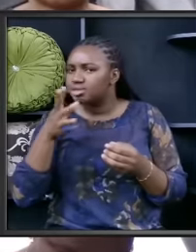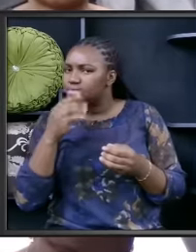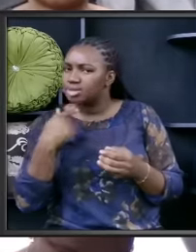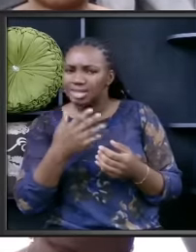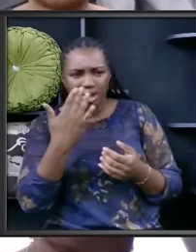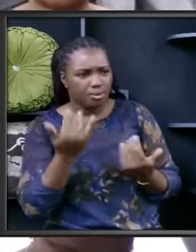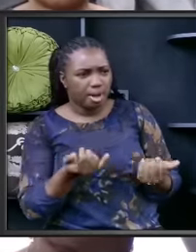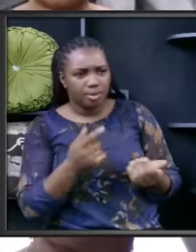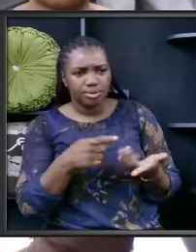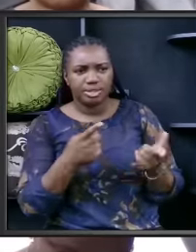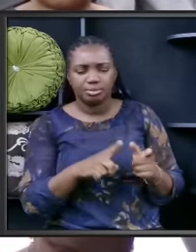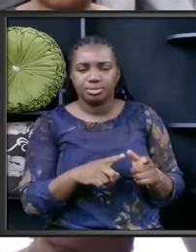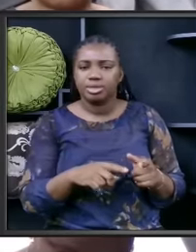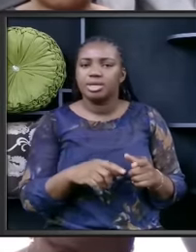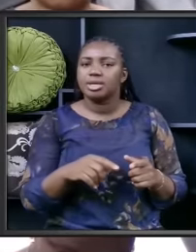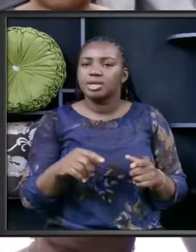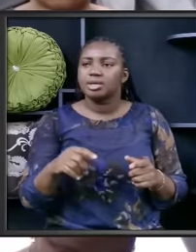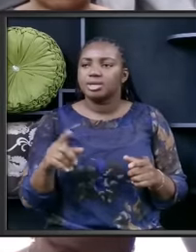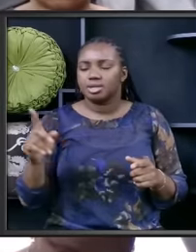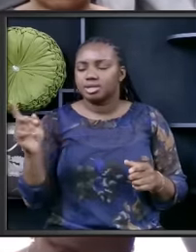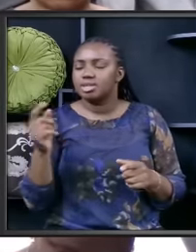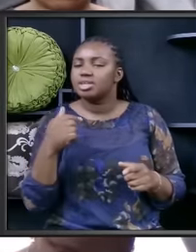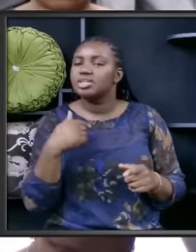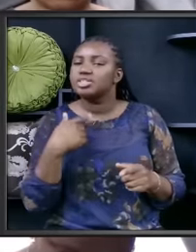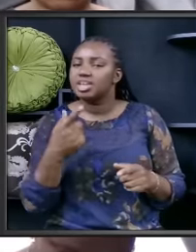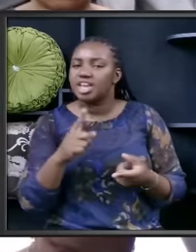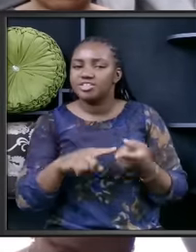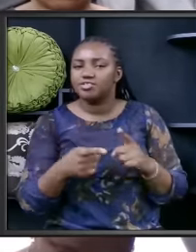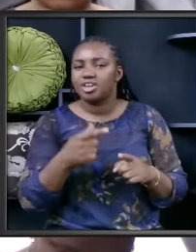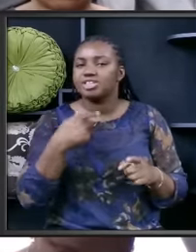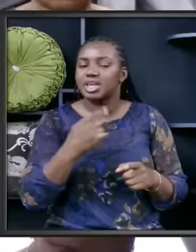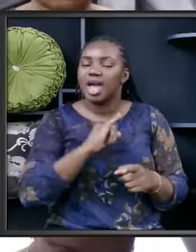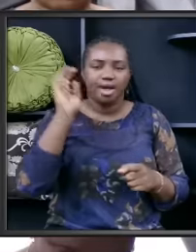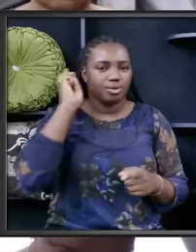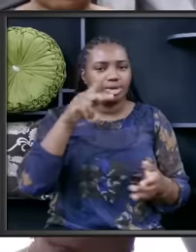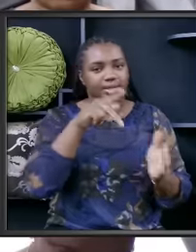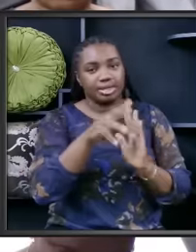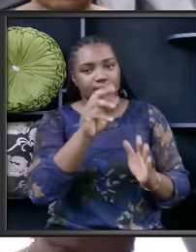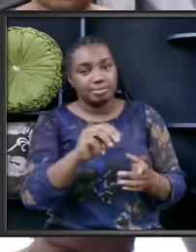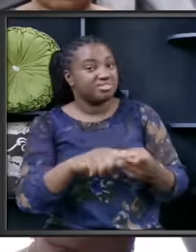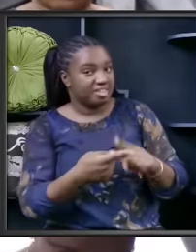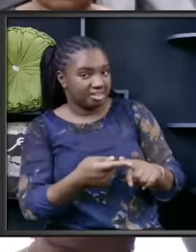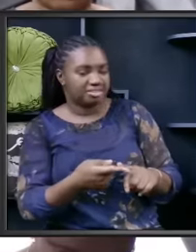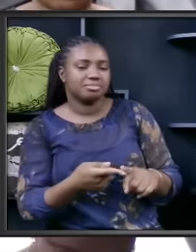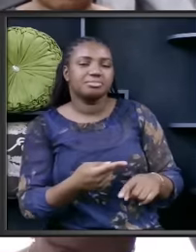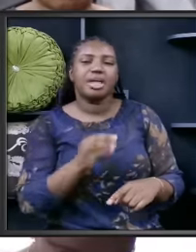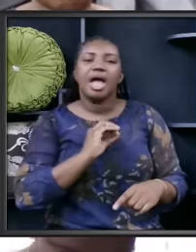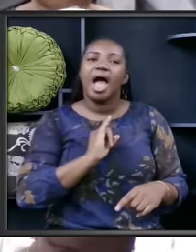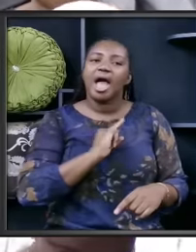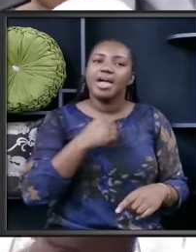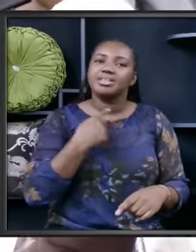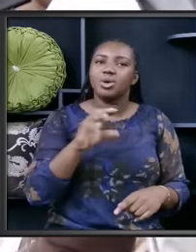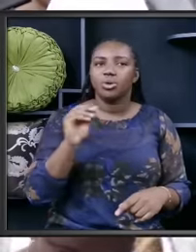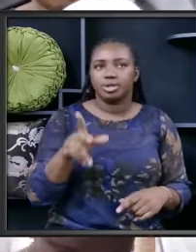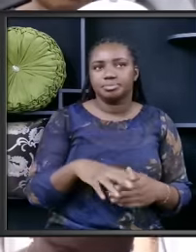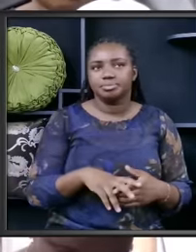him, in France, say, I go kill her. Now, so he talk, in France. I say, okay.